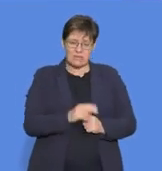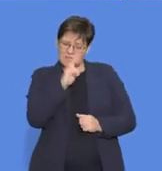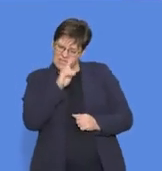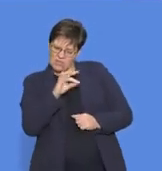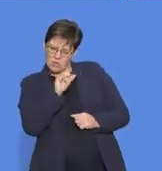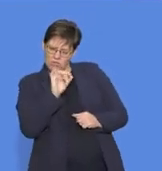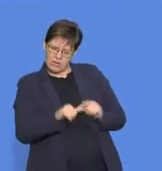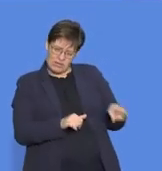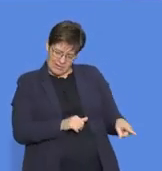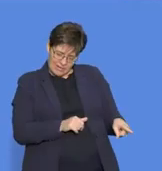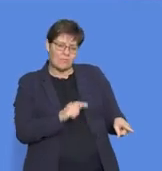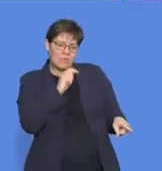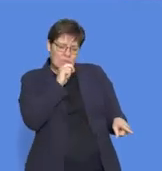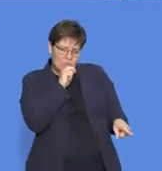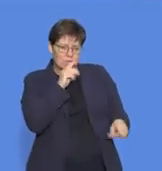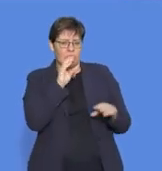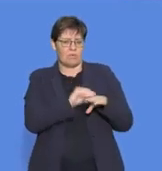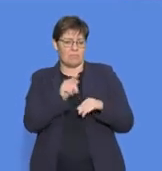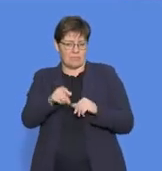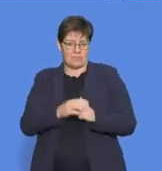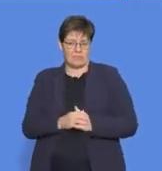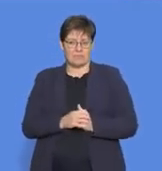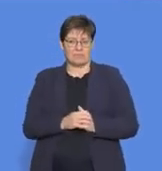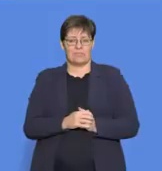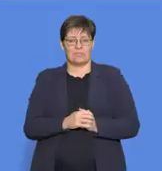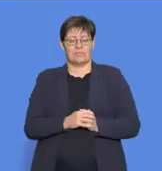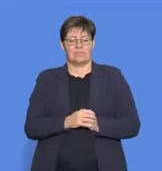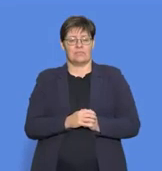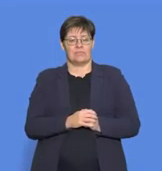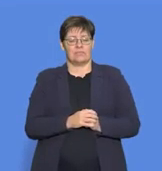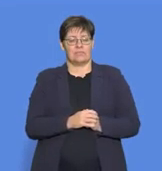of geometry to solve this trig problem.